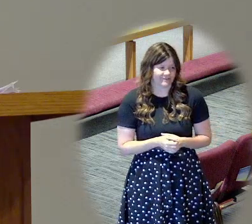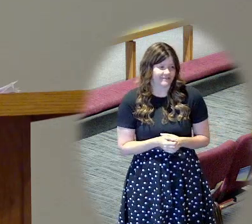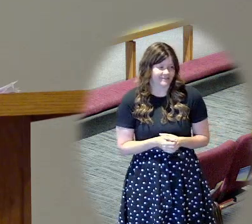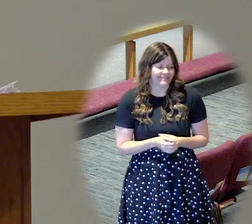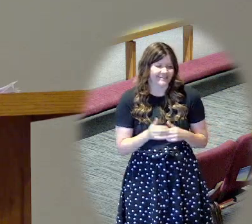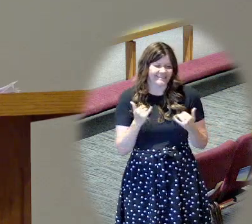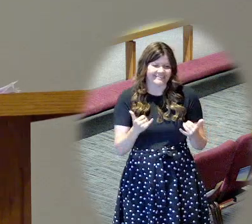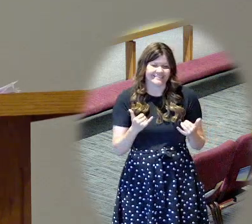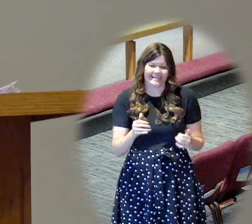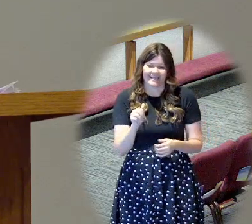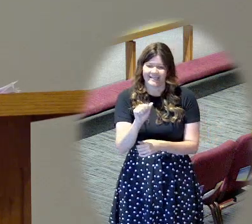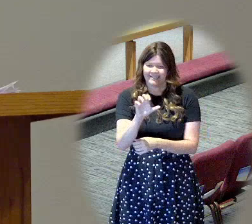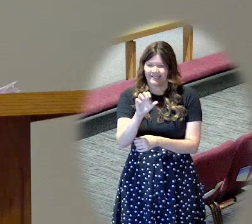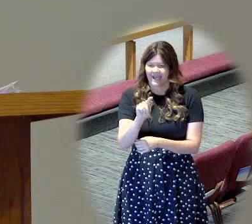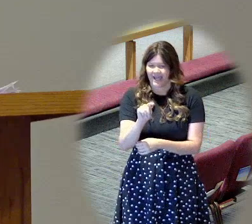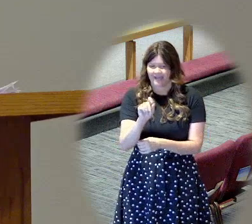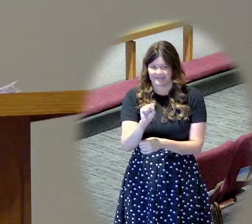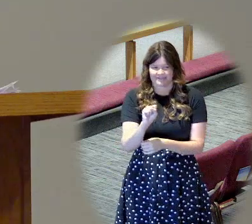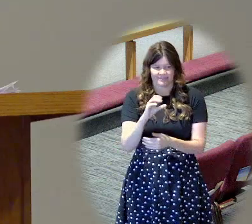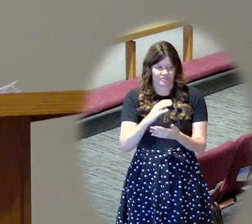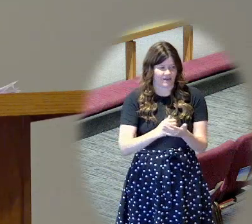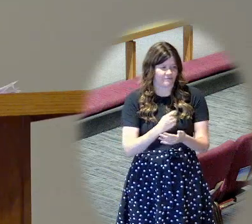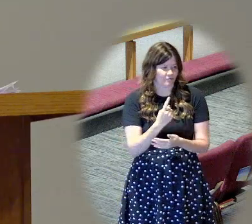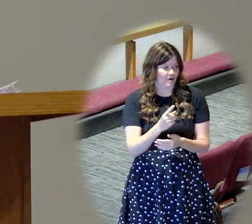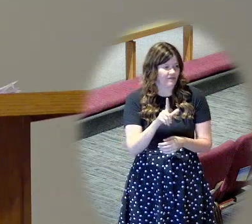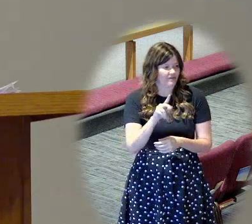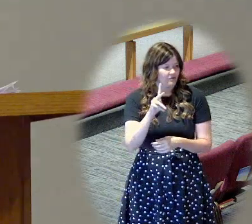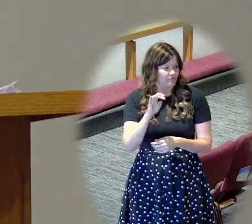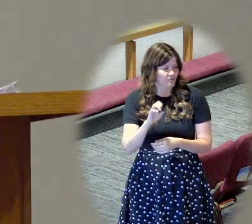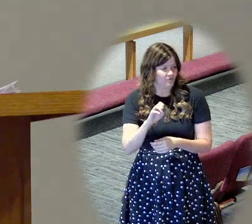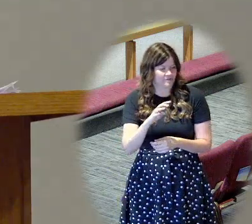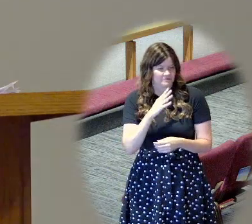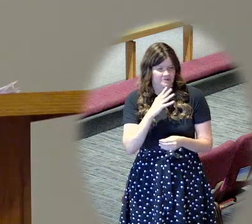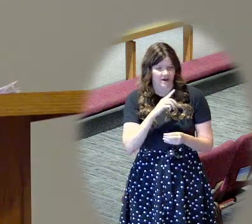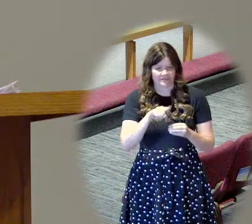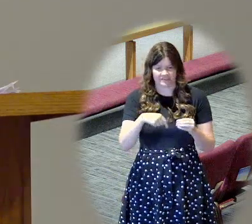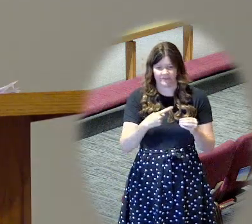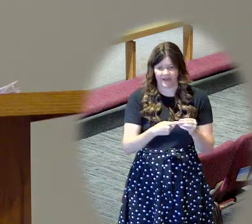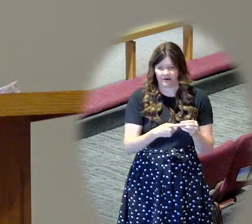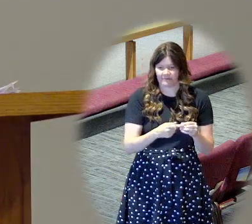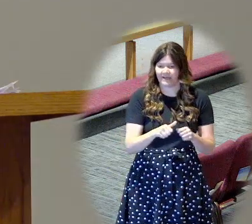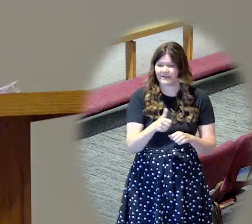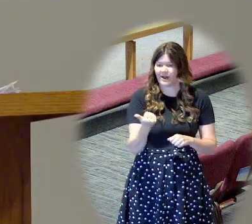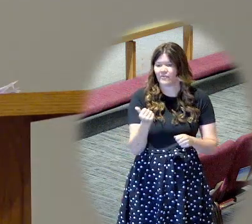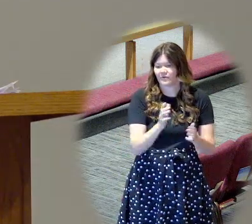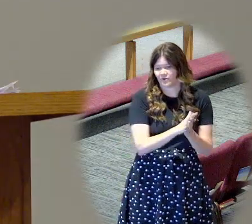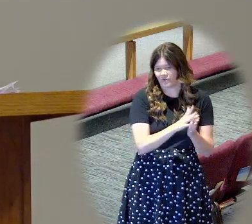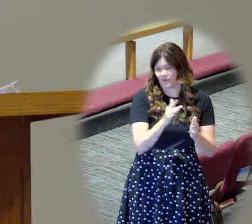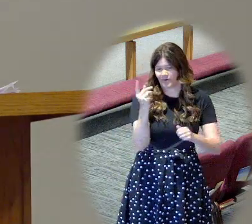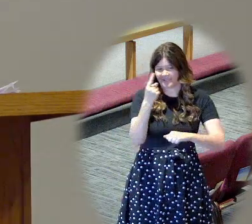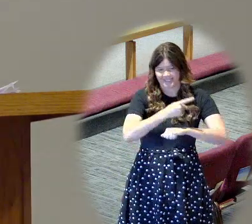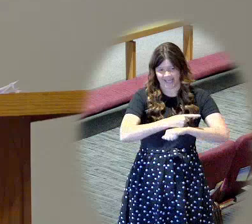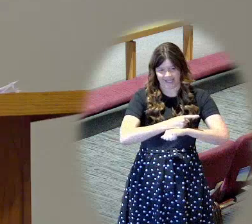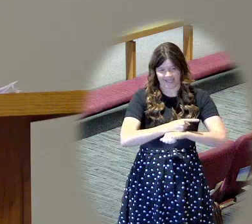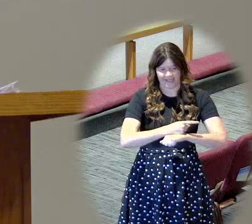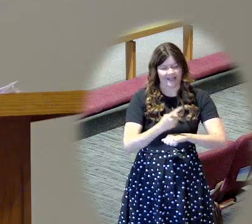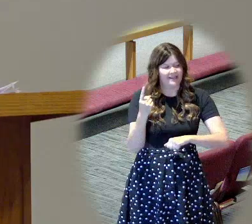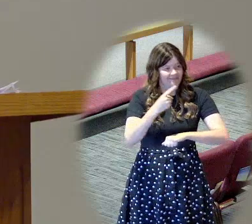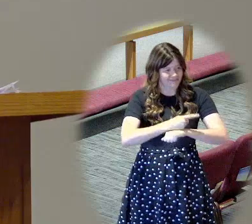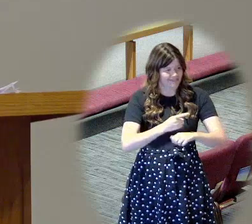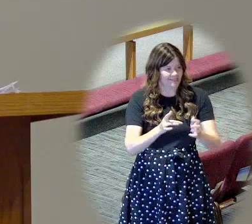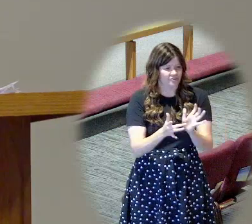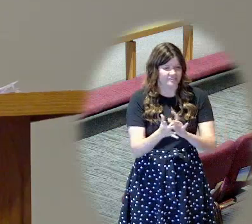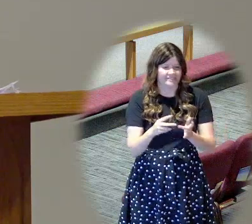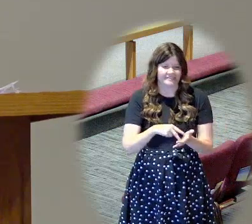Today in Acts chapter 1, Luke tells us the account of another glory day. It's the day of Jesus'